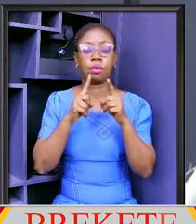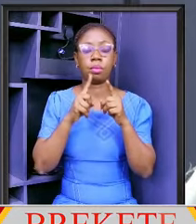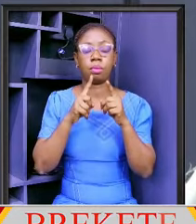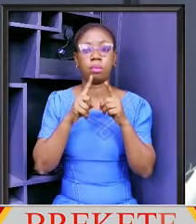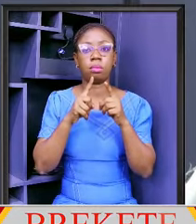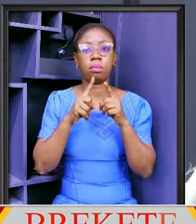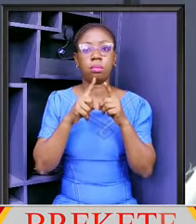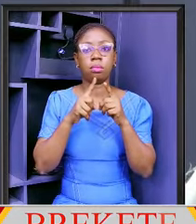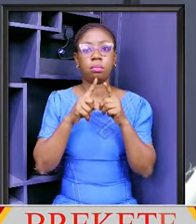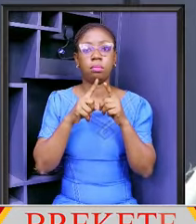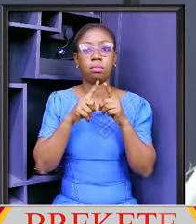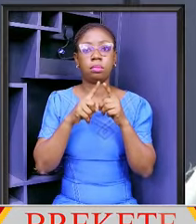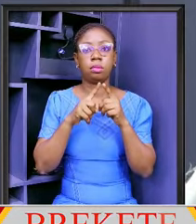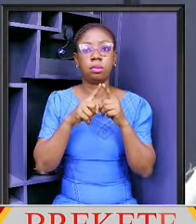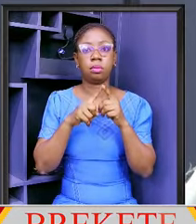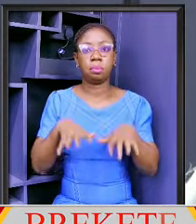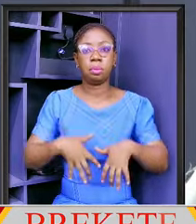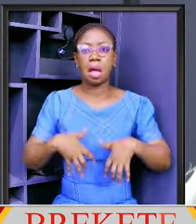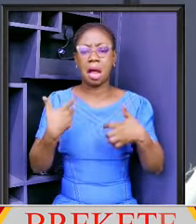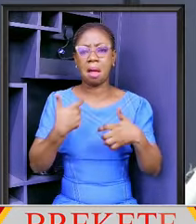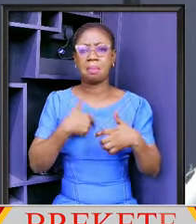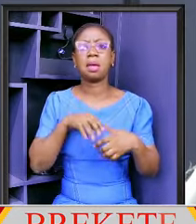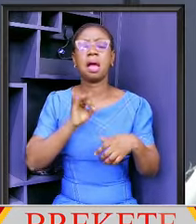allow me explain again. Make I talk.